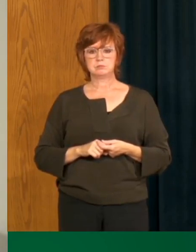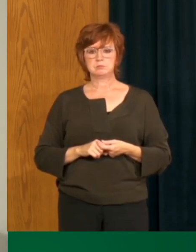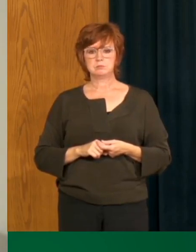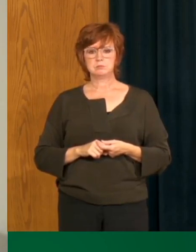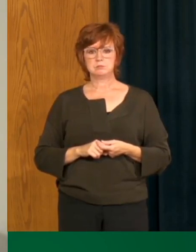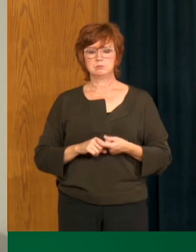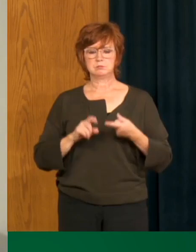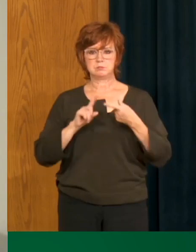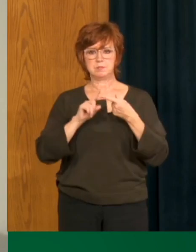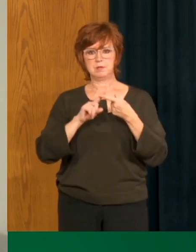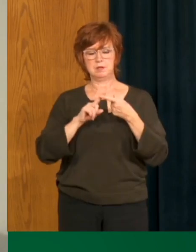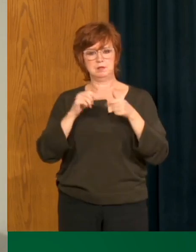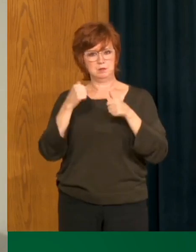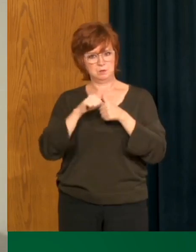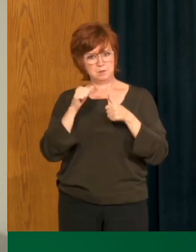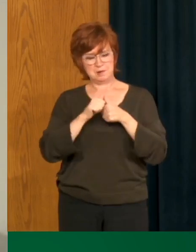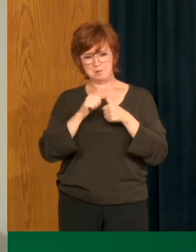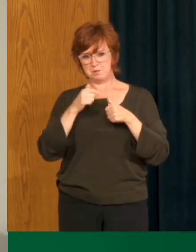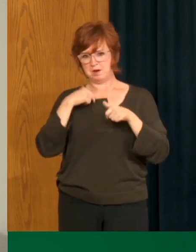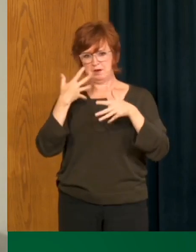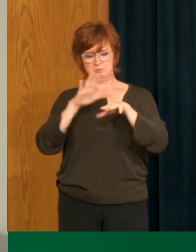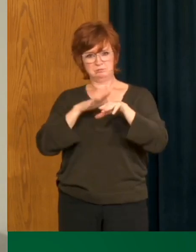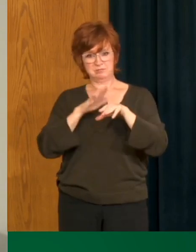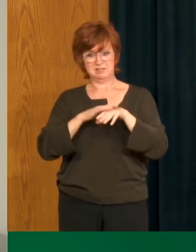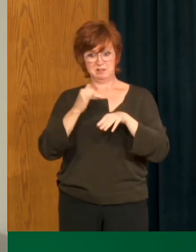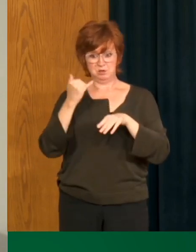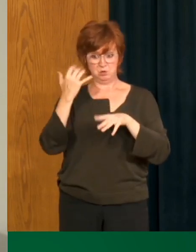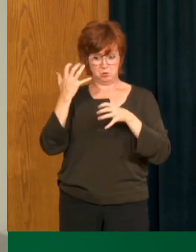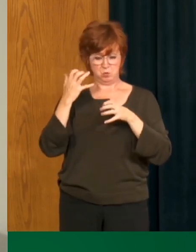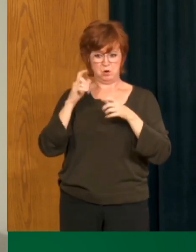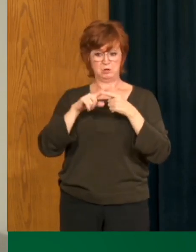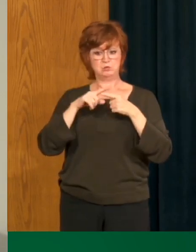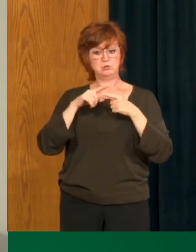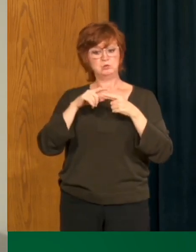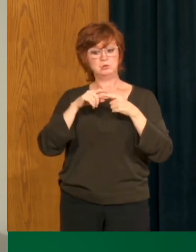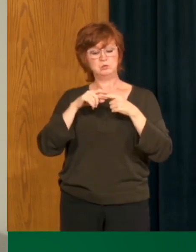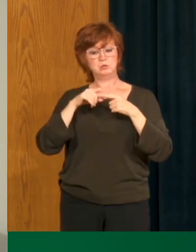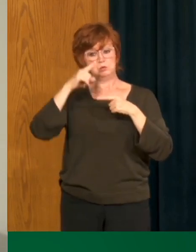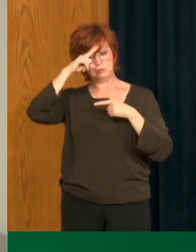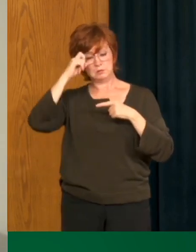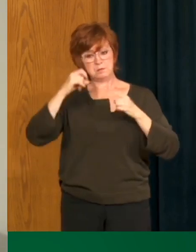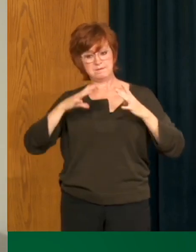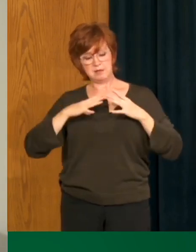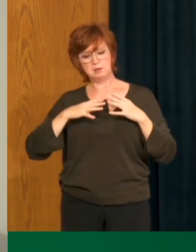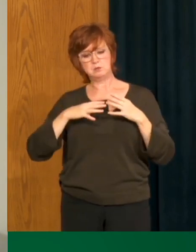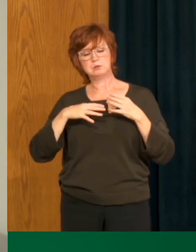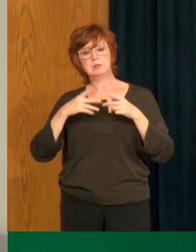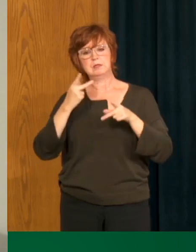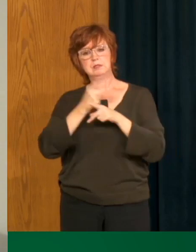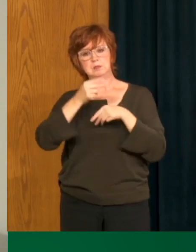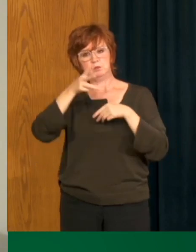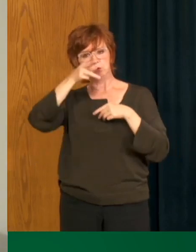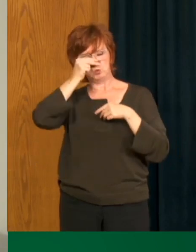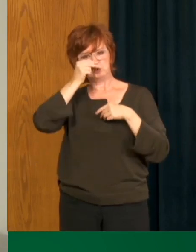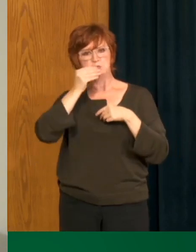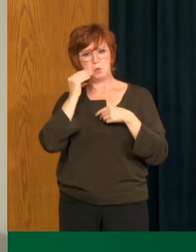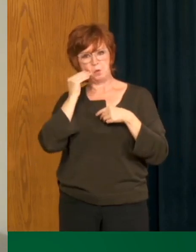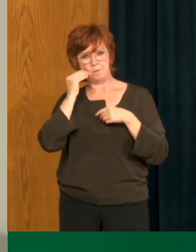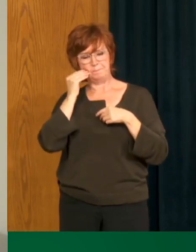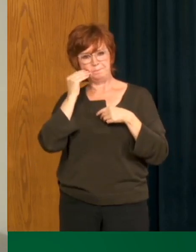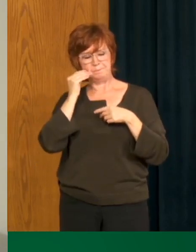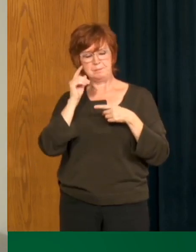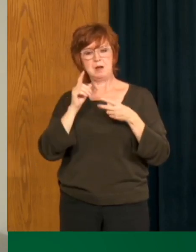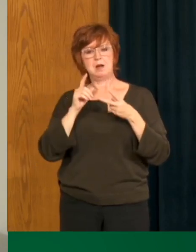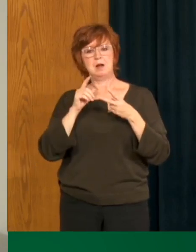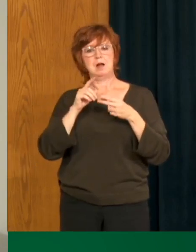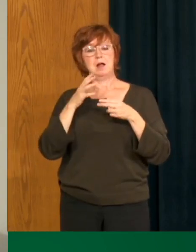to spend your summer, stay close to home. But at the same time, 2 months ago, interprovincial travel was not recommended